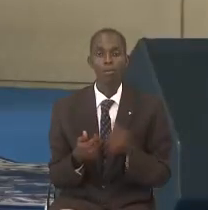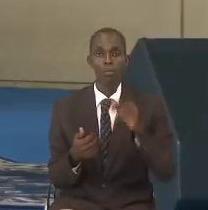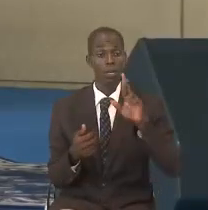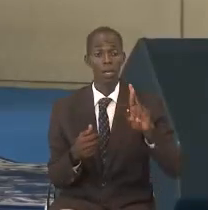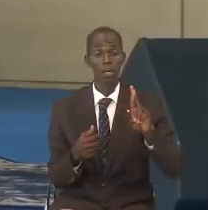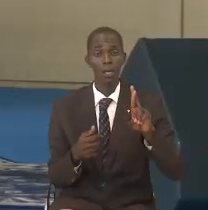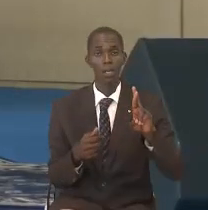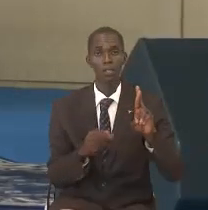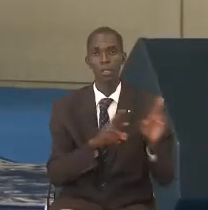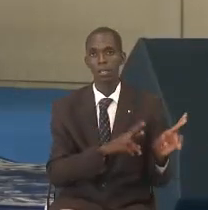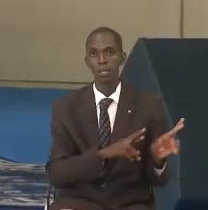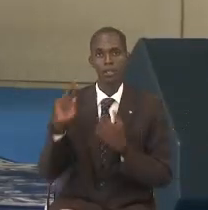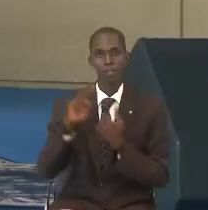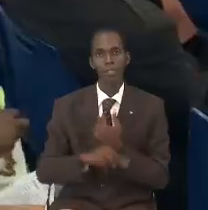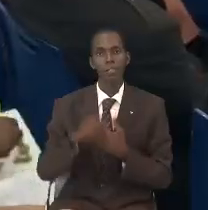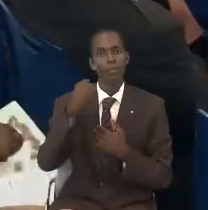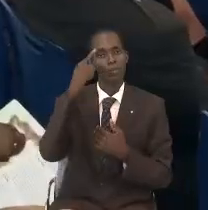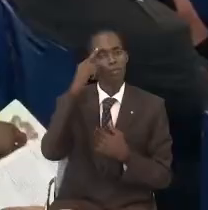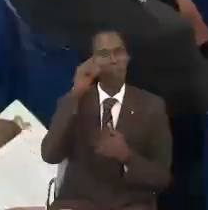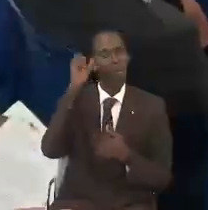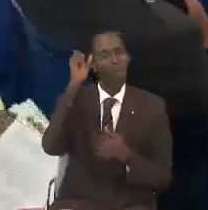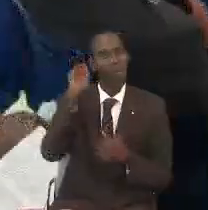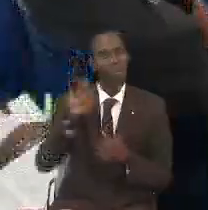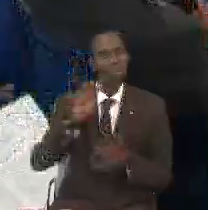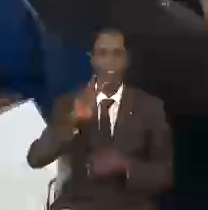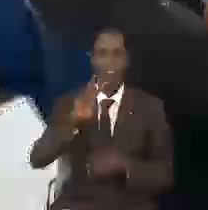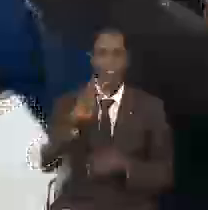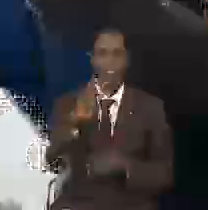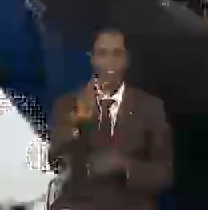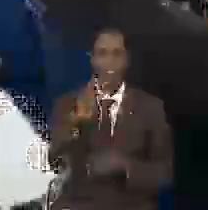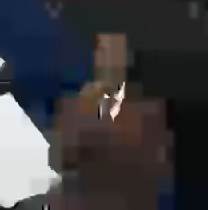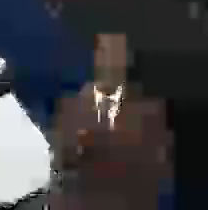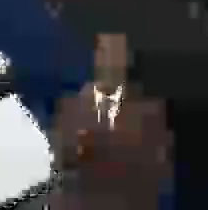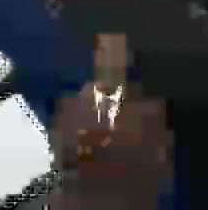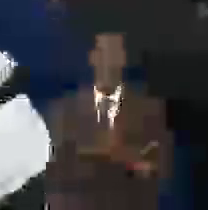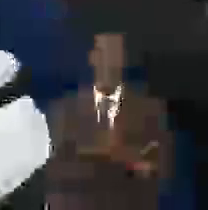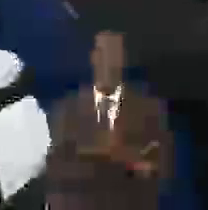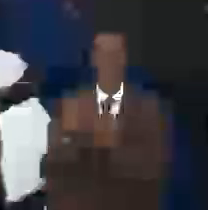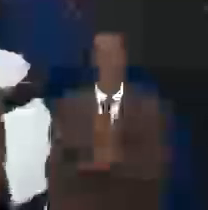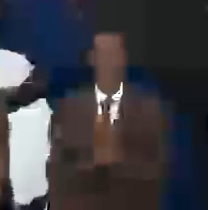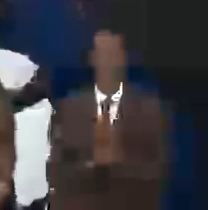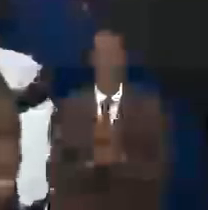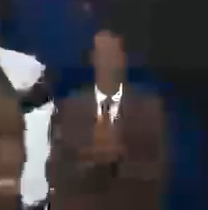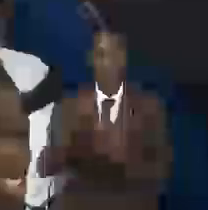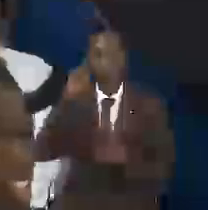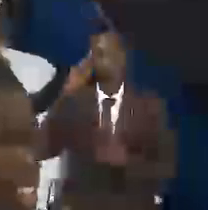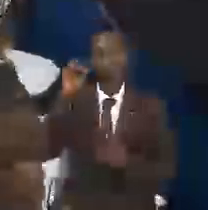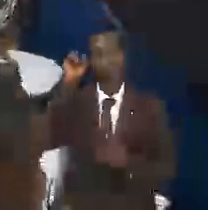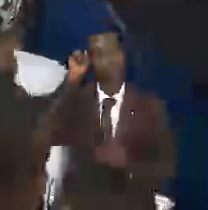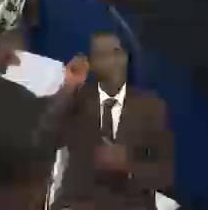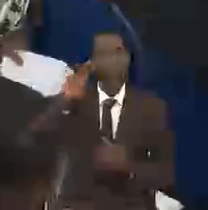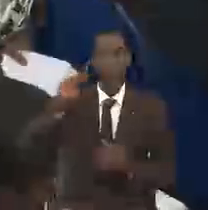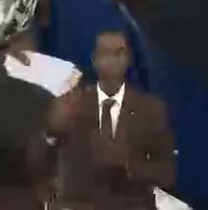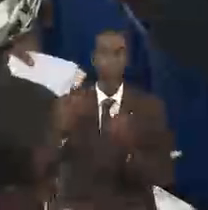a second coming. Readiness for a second